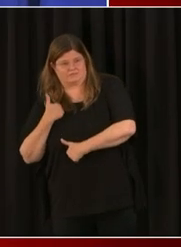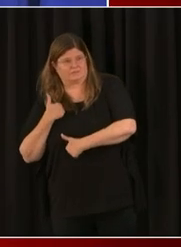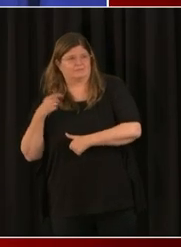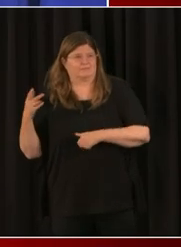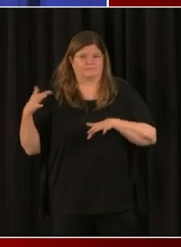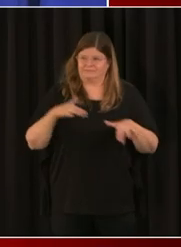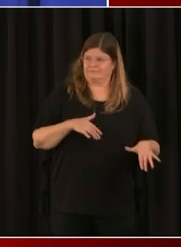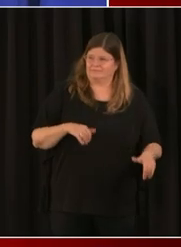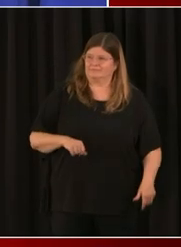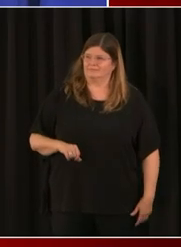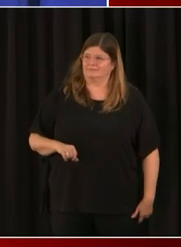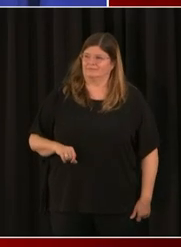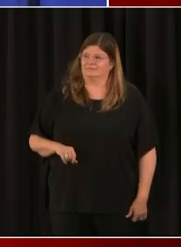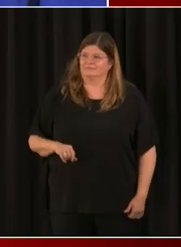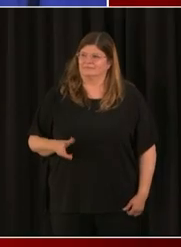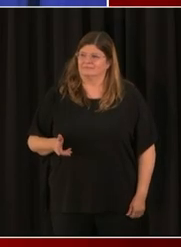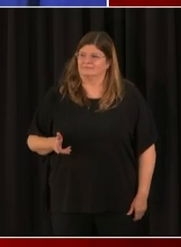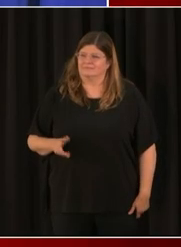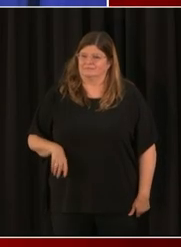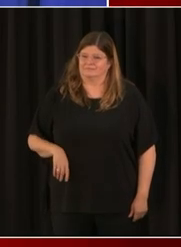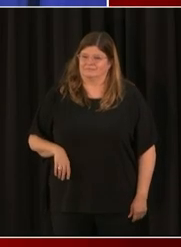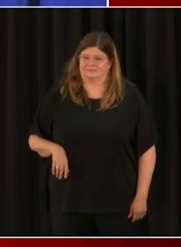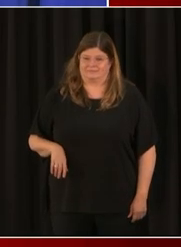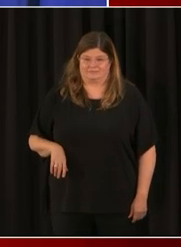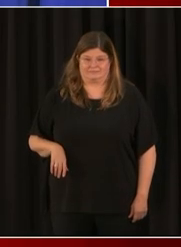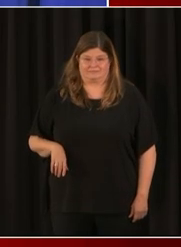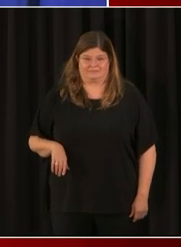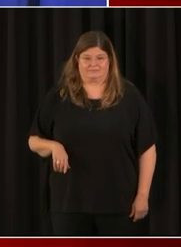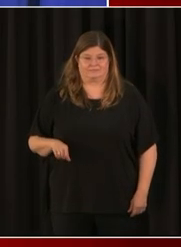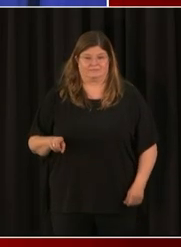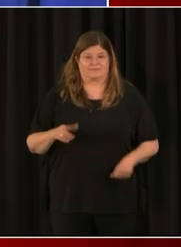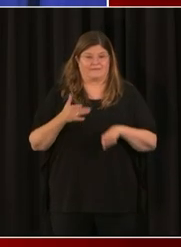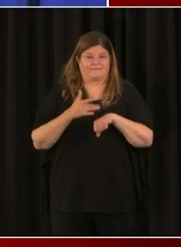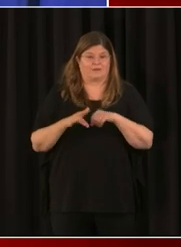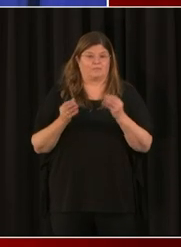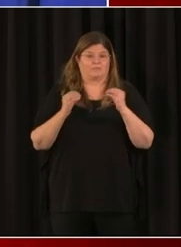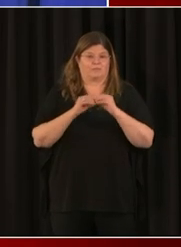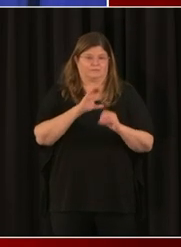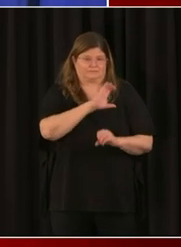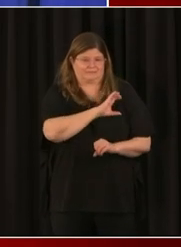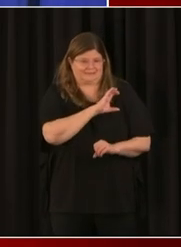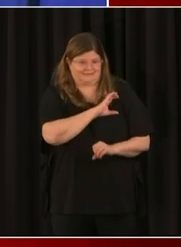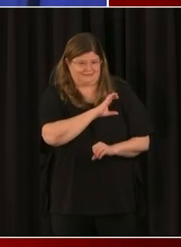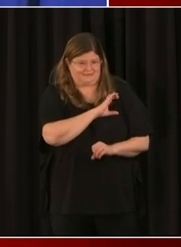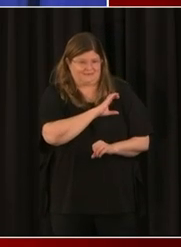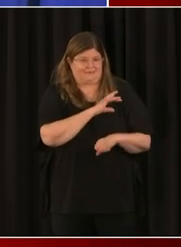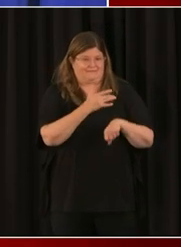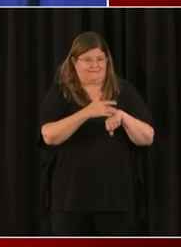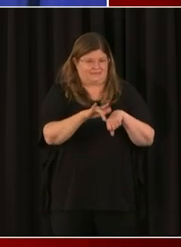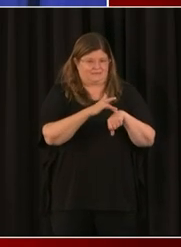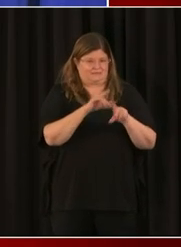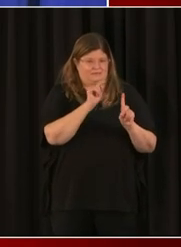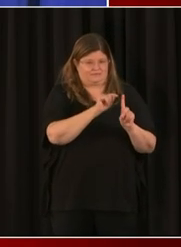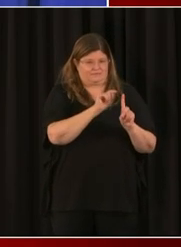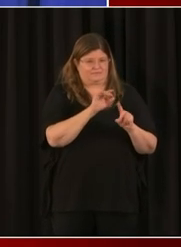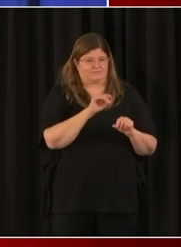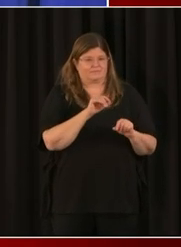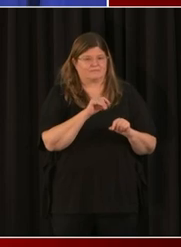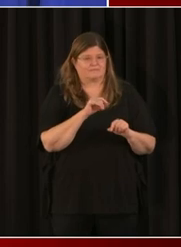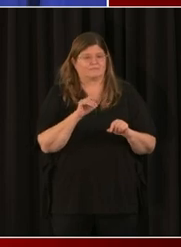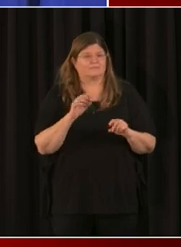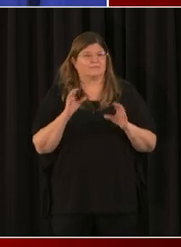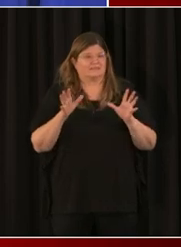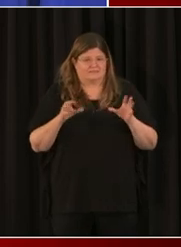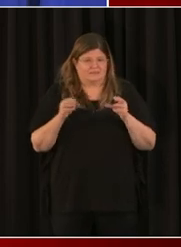helpful. Okay, and that I guess frees up more officers to. It absolutely frees up more officers. Do you know how